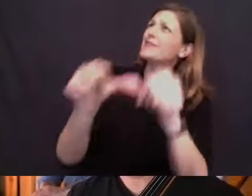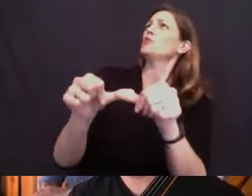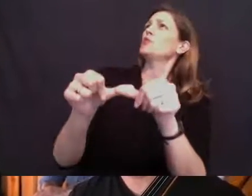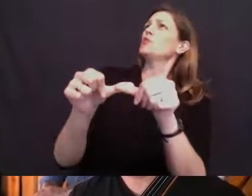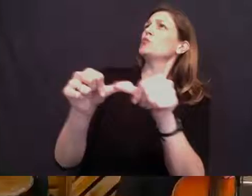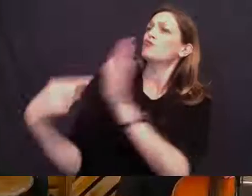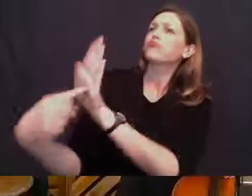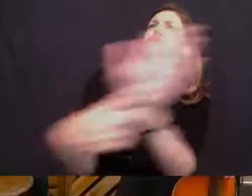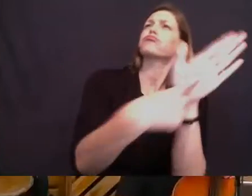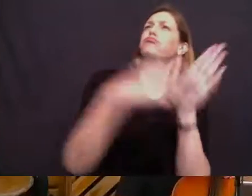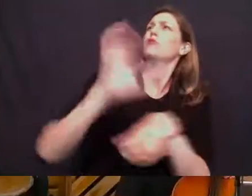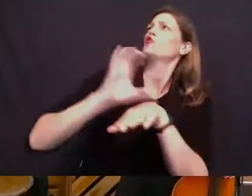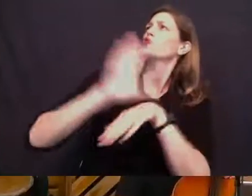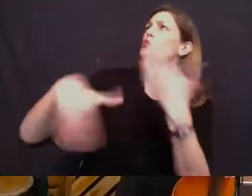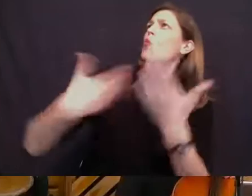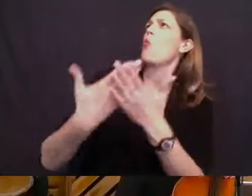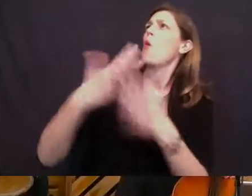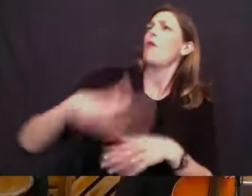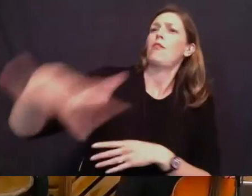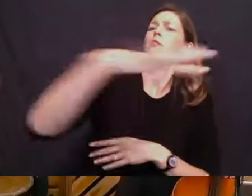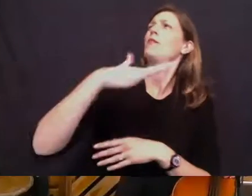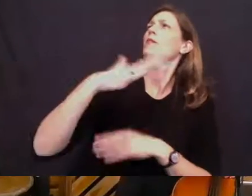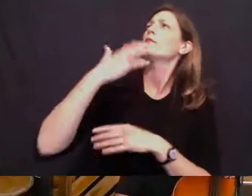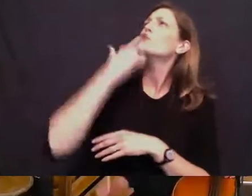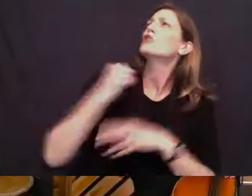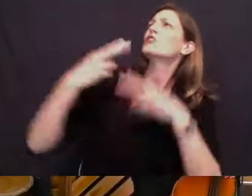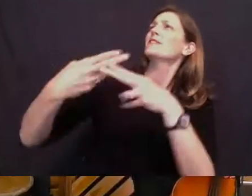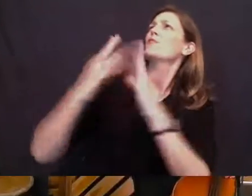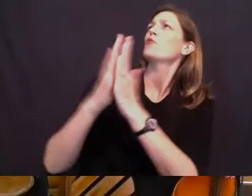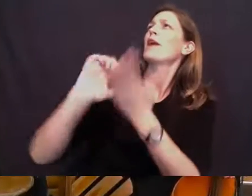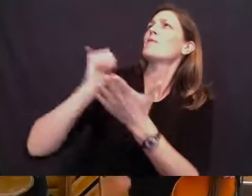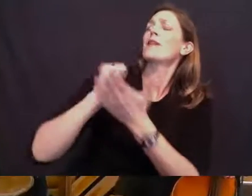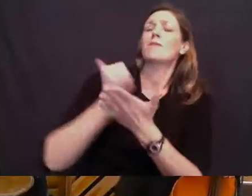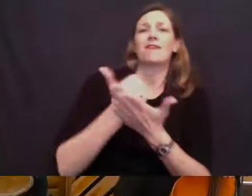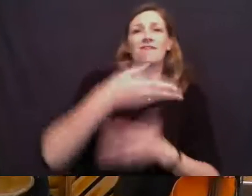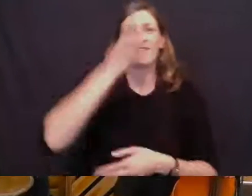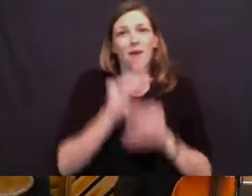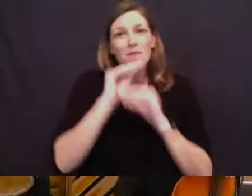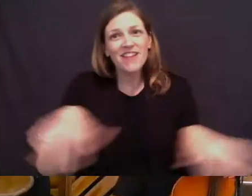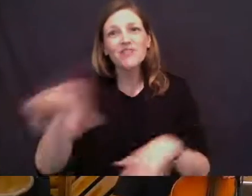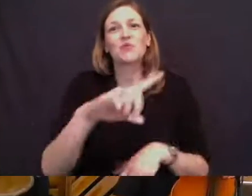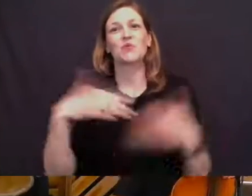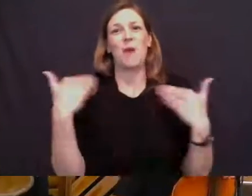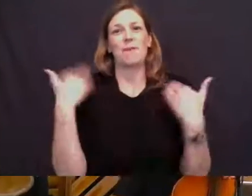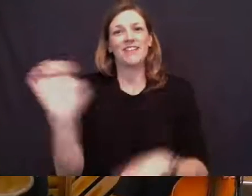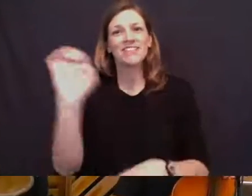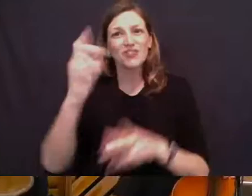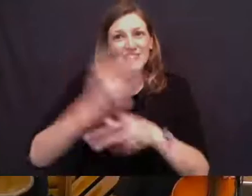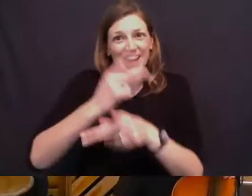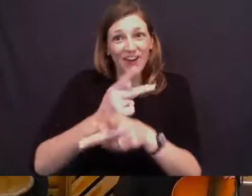us. It's in your precious name that we pray. Amen. Amen. God bless you guys. Happy Easter. Take care.